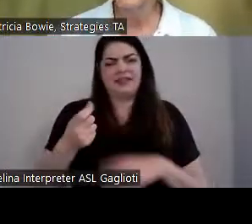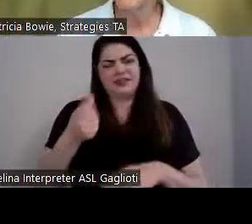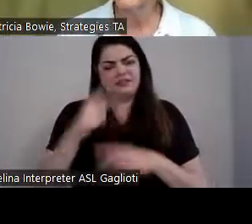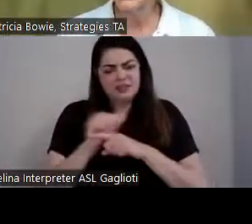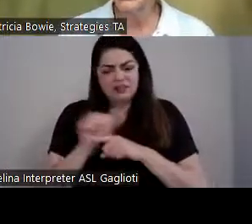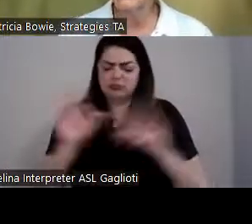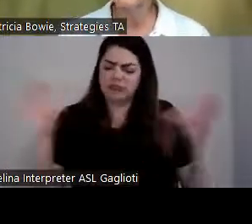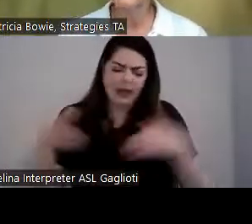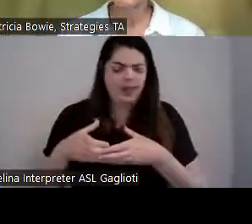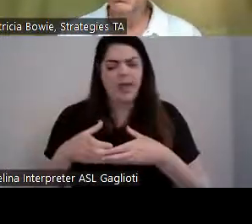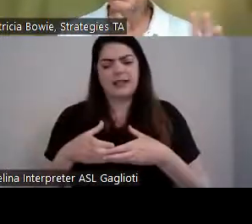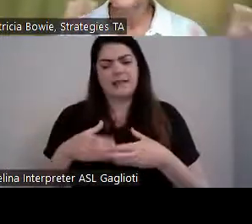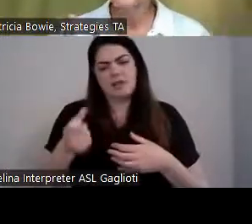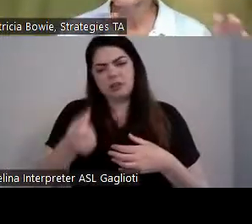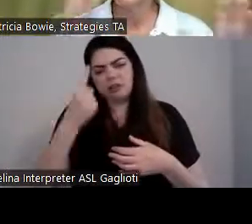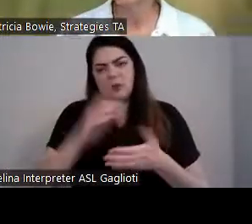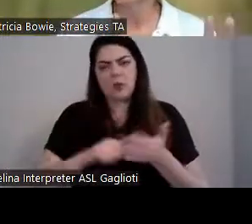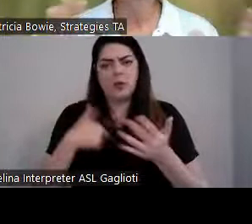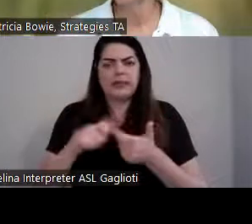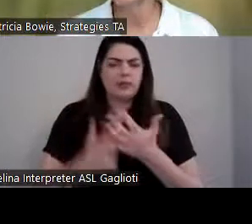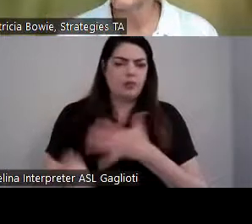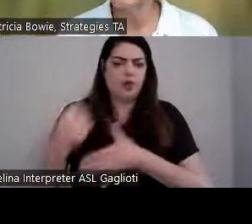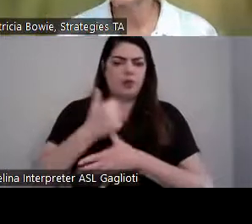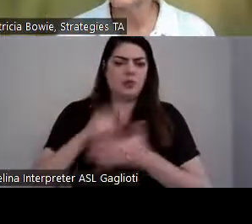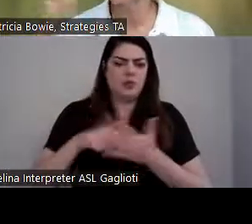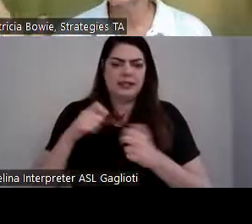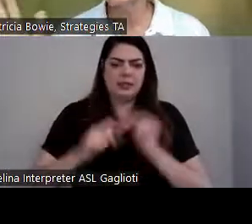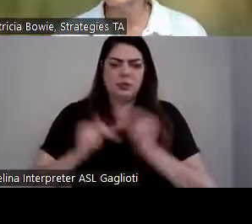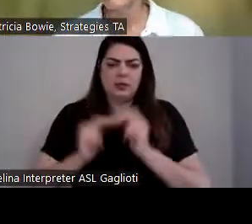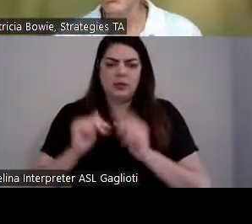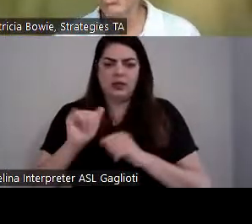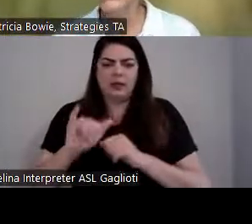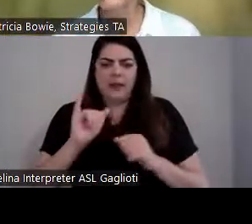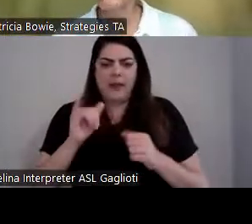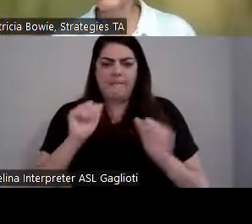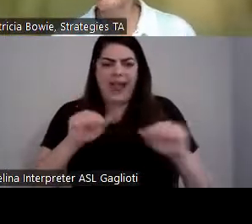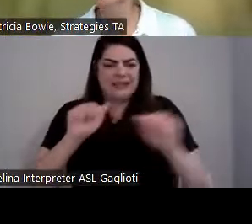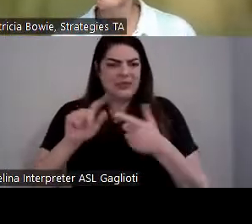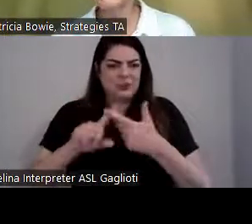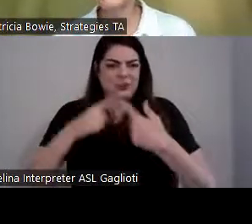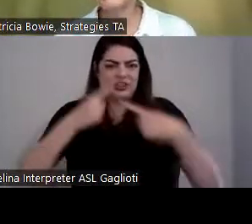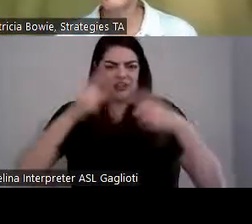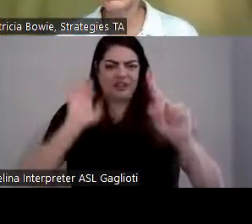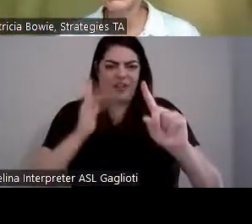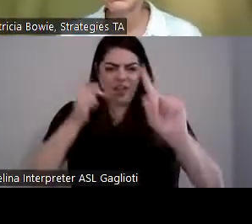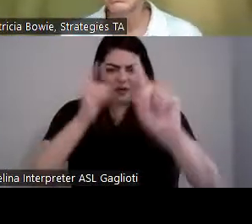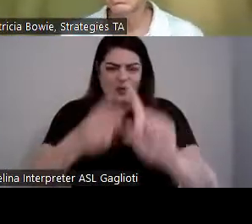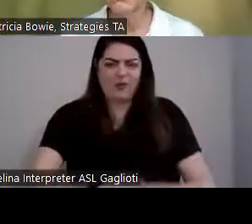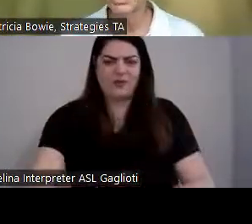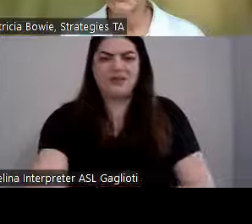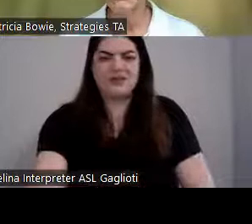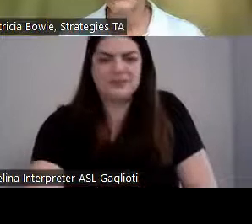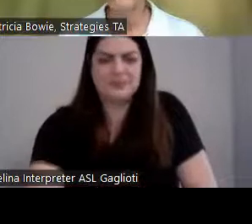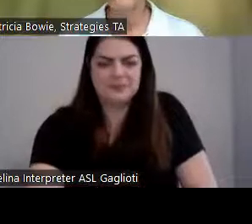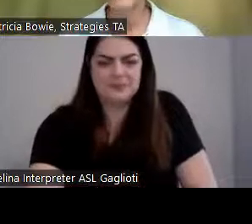need to prioritize and what do we need to be working on to build the capacity to achieve our goals, right? Oh, thanks, Jagdish. There